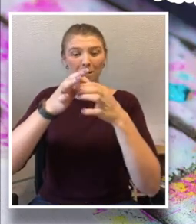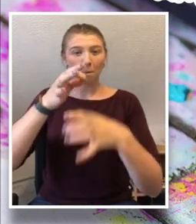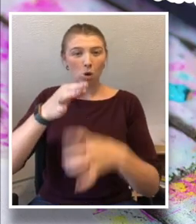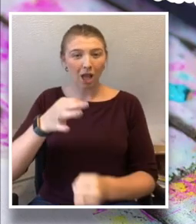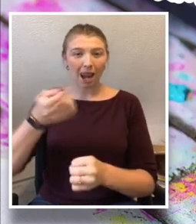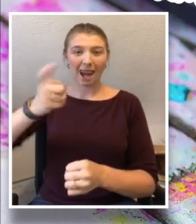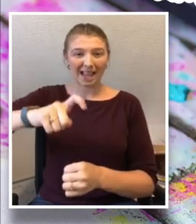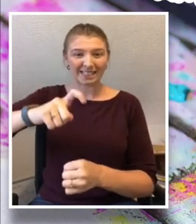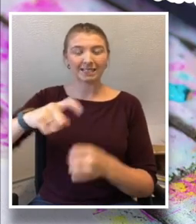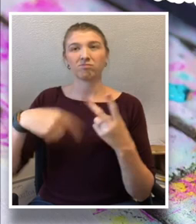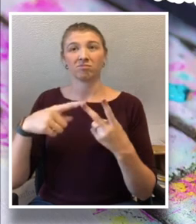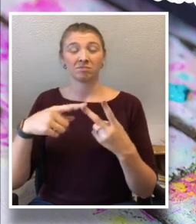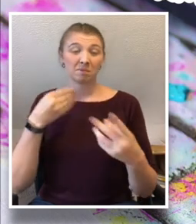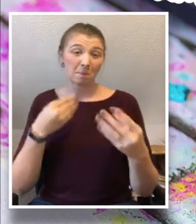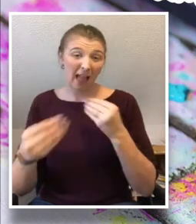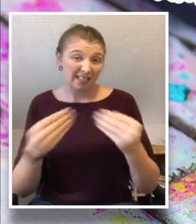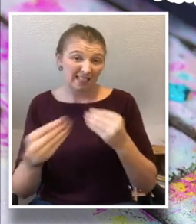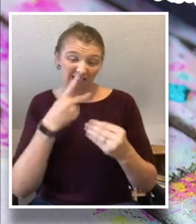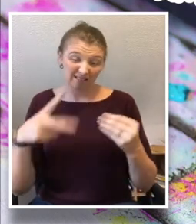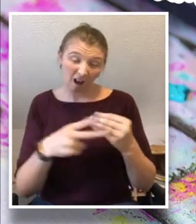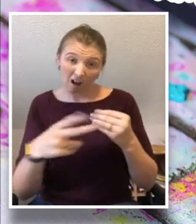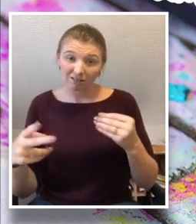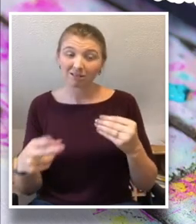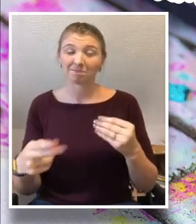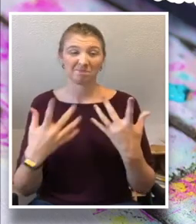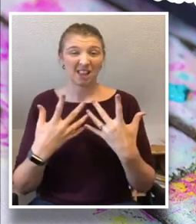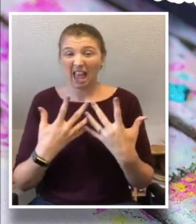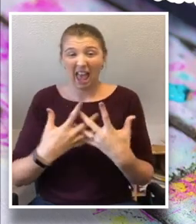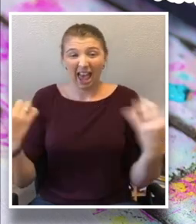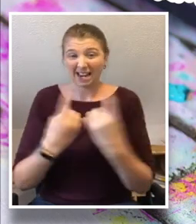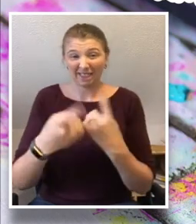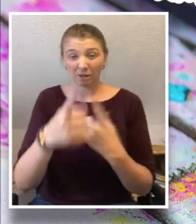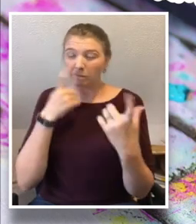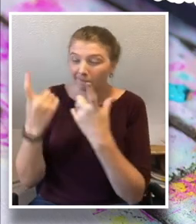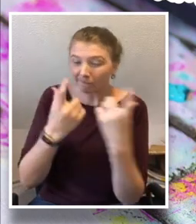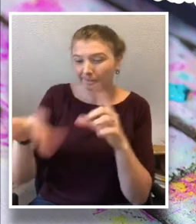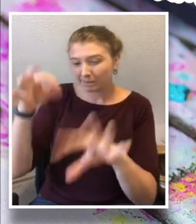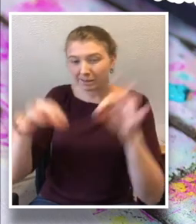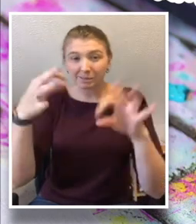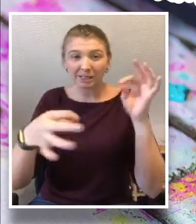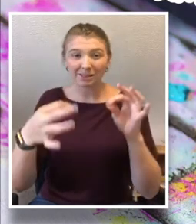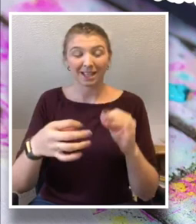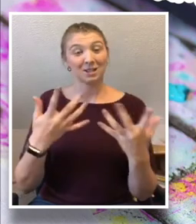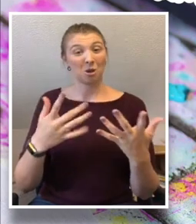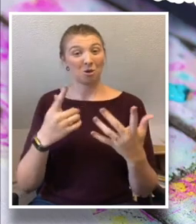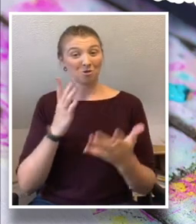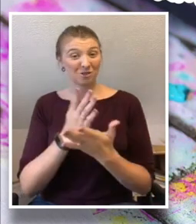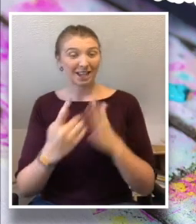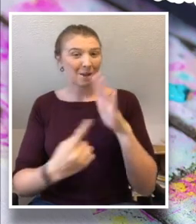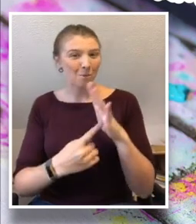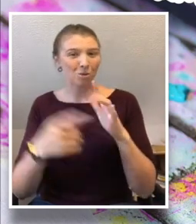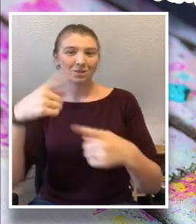up plastic. You can use whatever you've got available, but just enjoy it. Let's enjoy play,